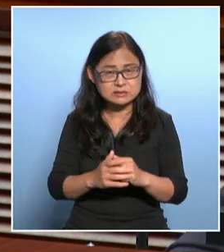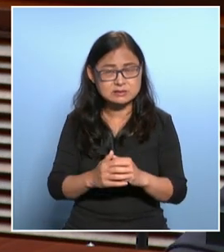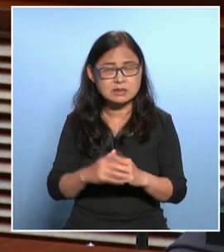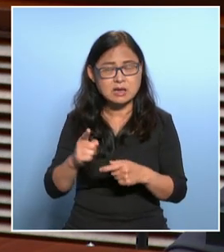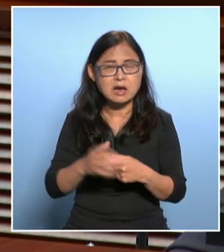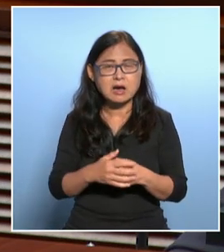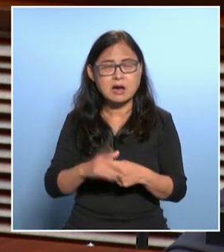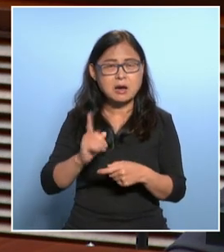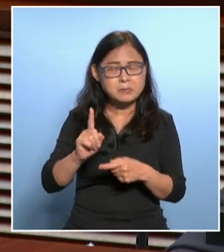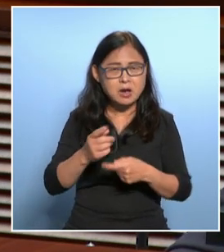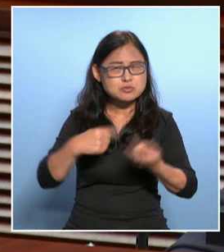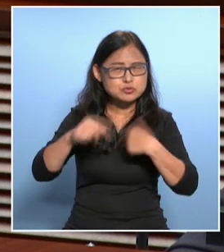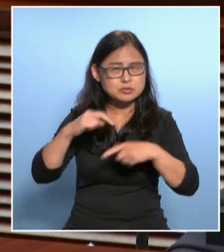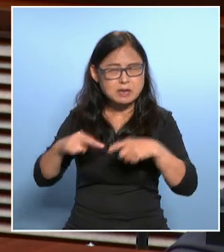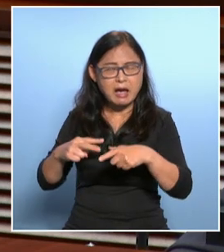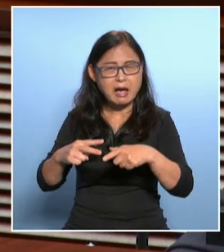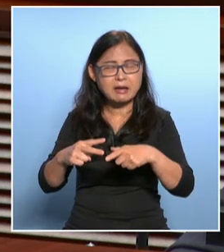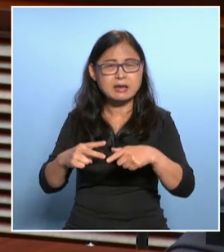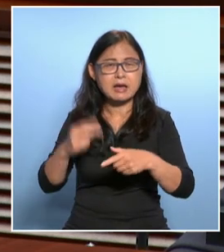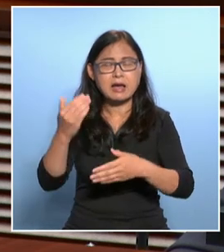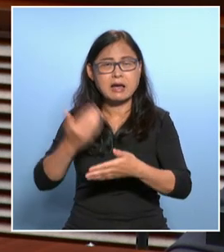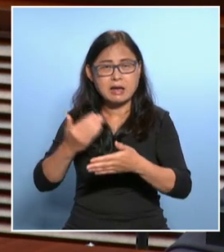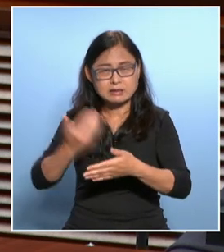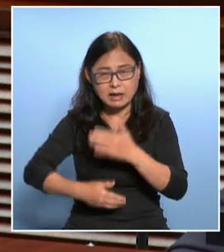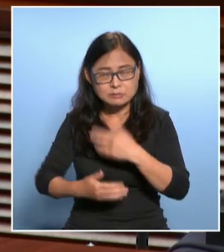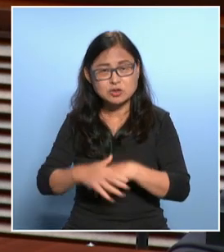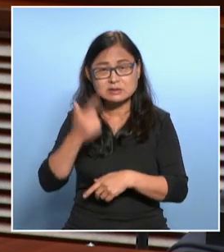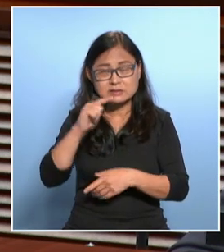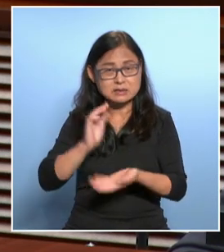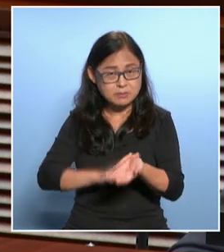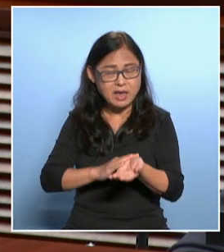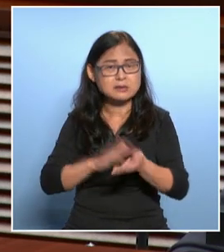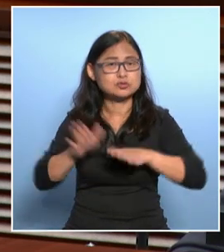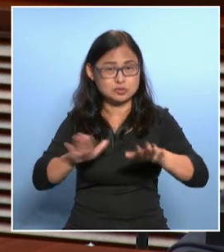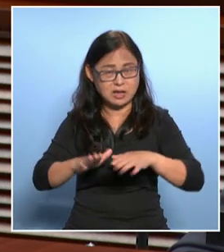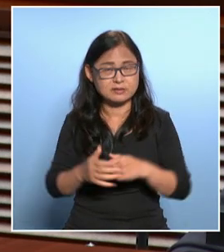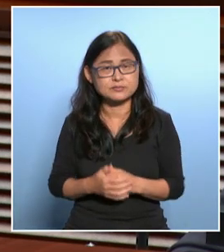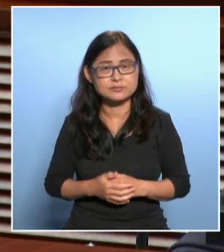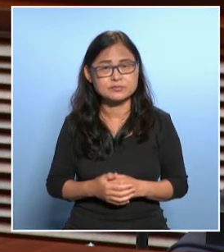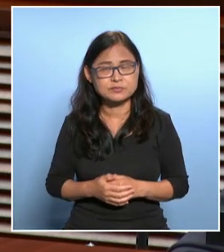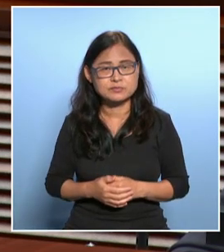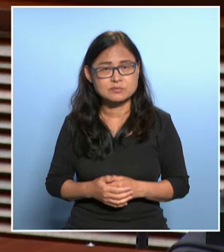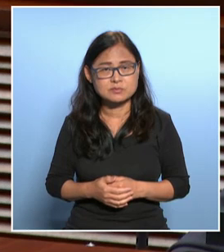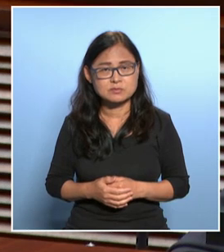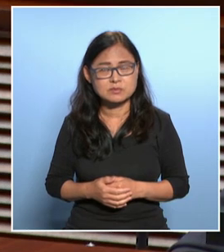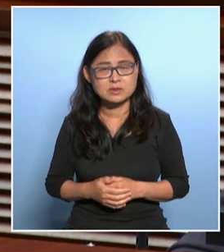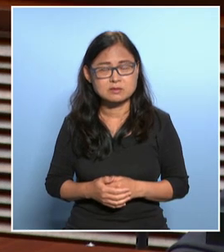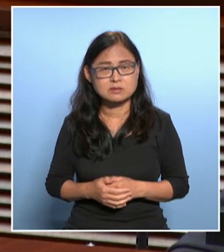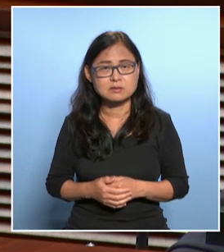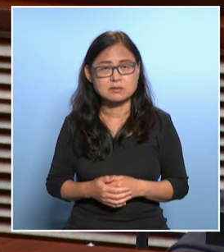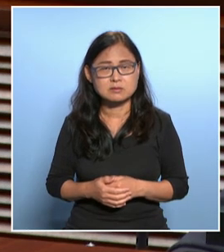effectiveness? In terms of narrowing upstream, I can see that you are trying to limit unnecessary